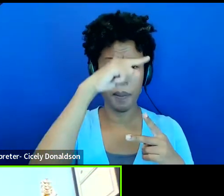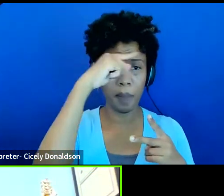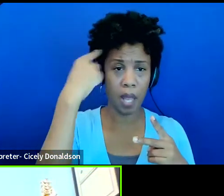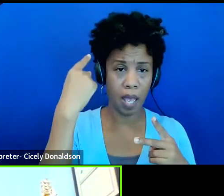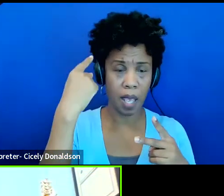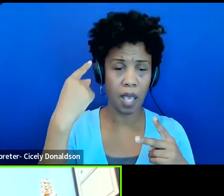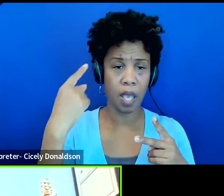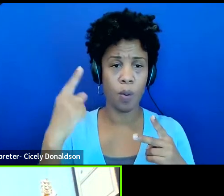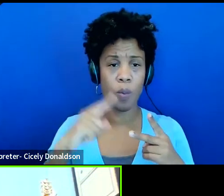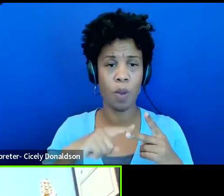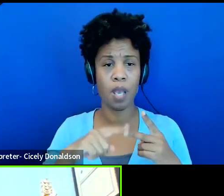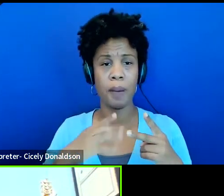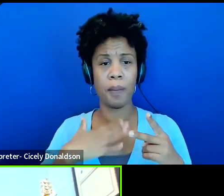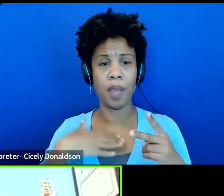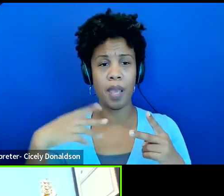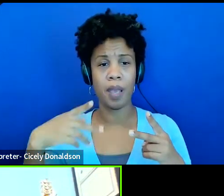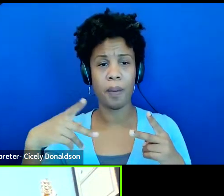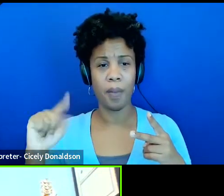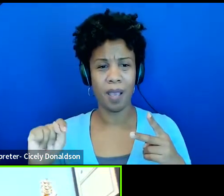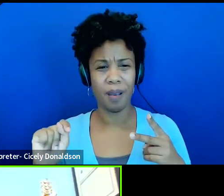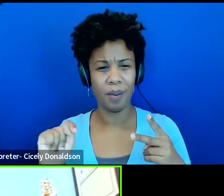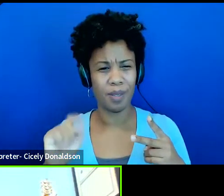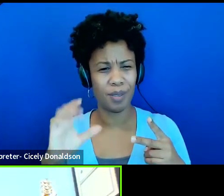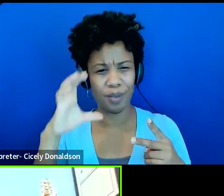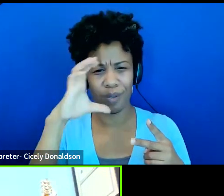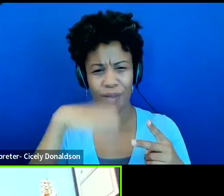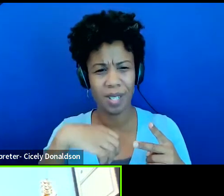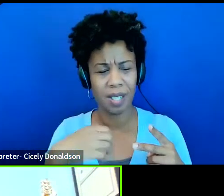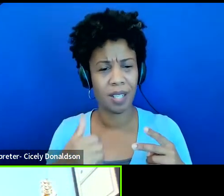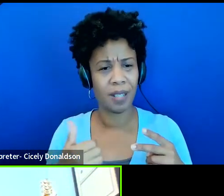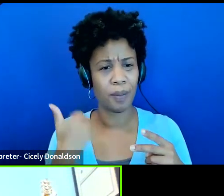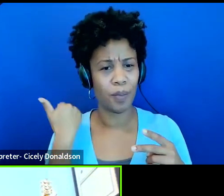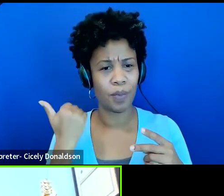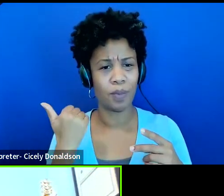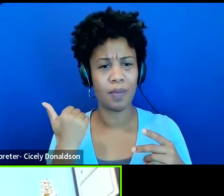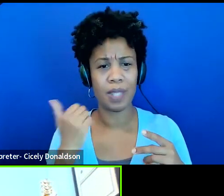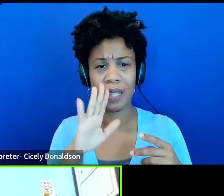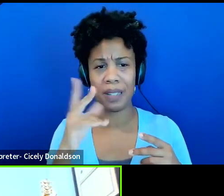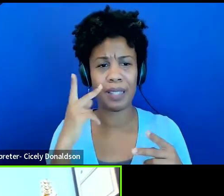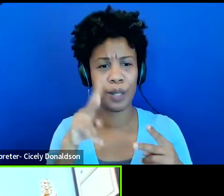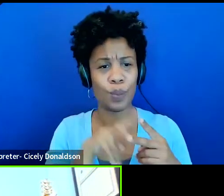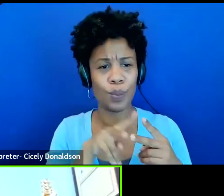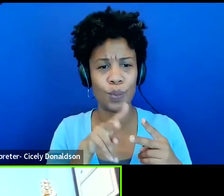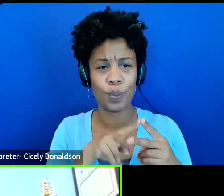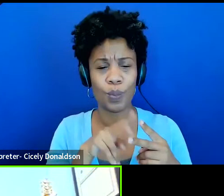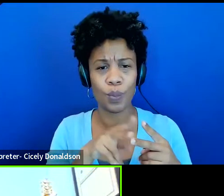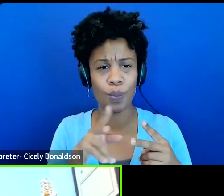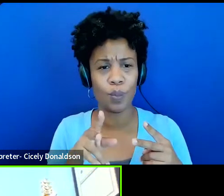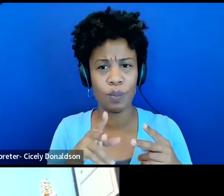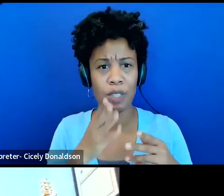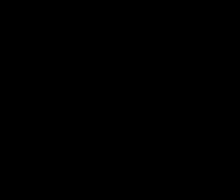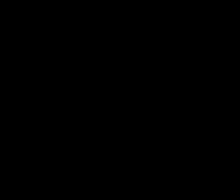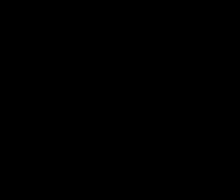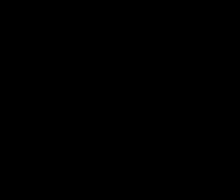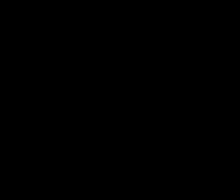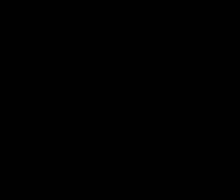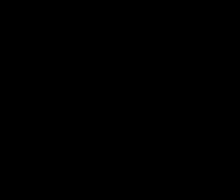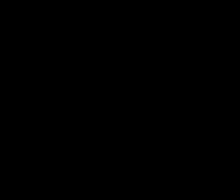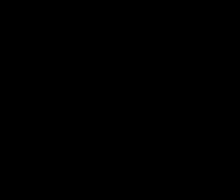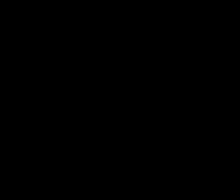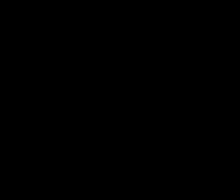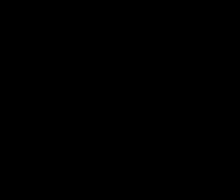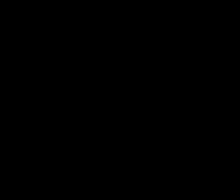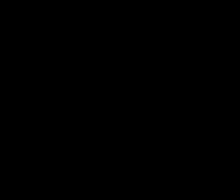which is unusual. I don't usually see two PowerPoint when I try to screen share. We try